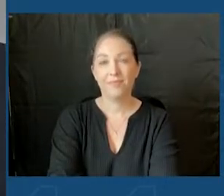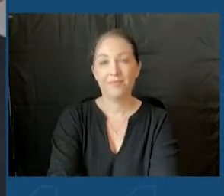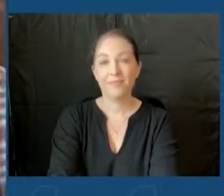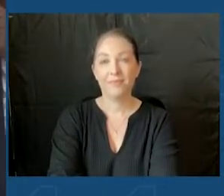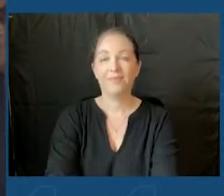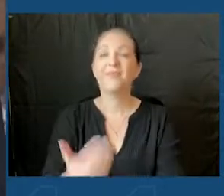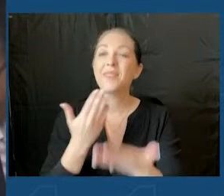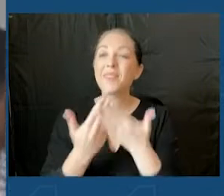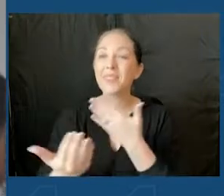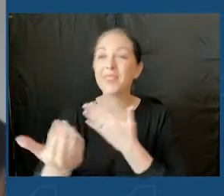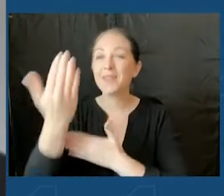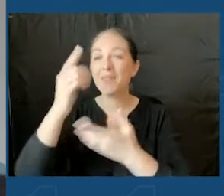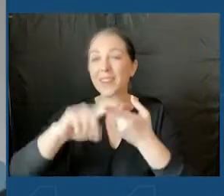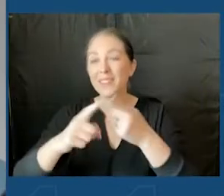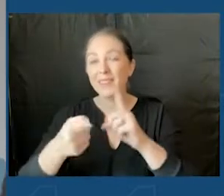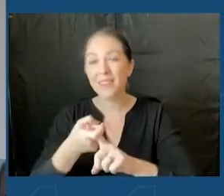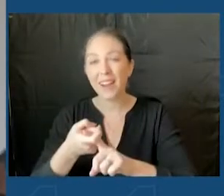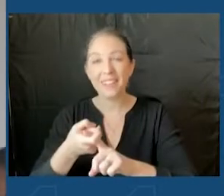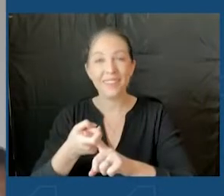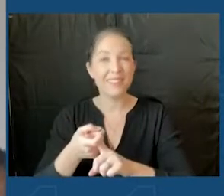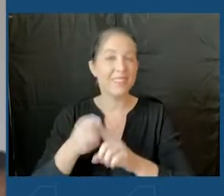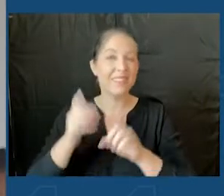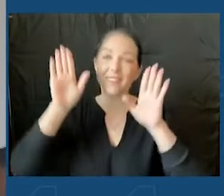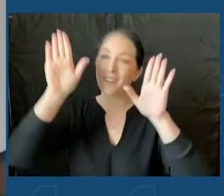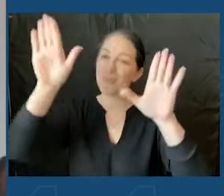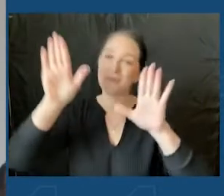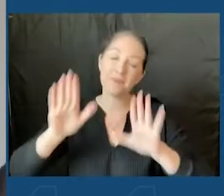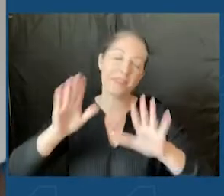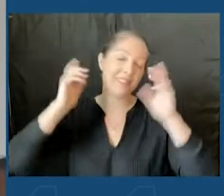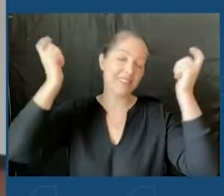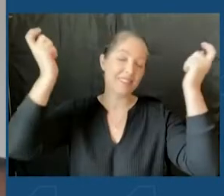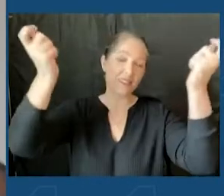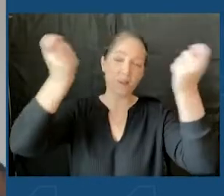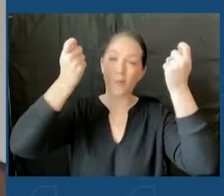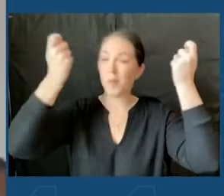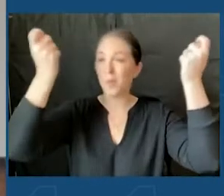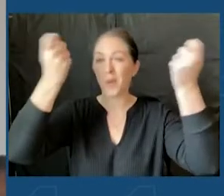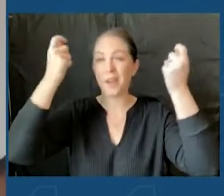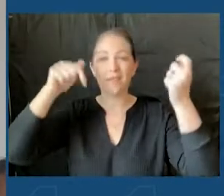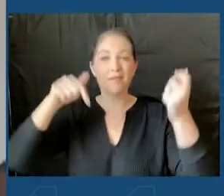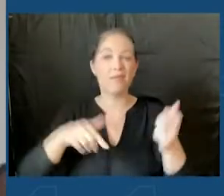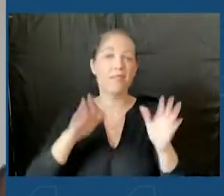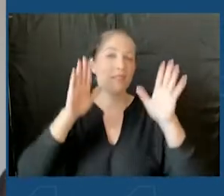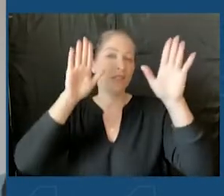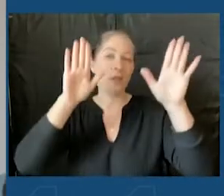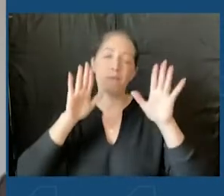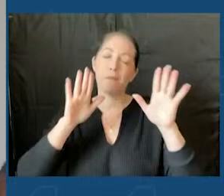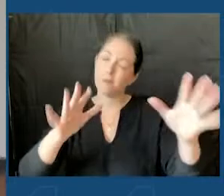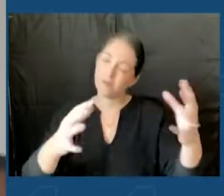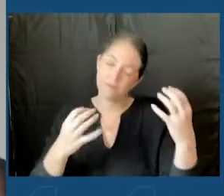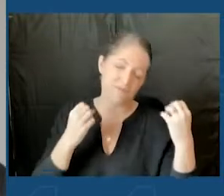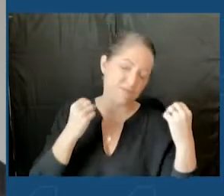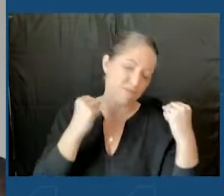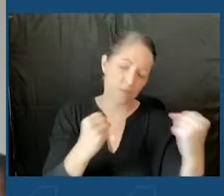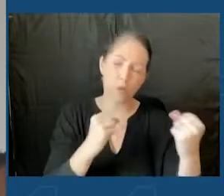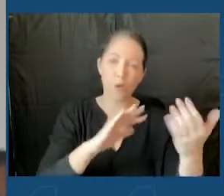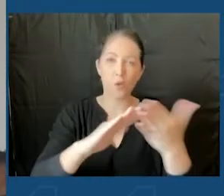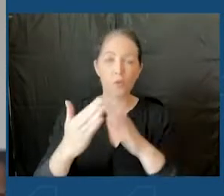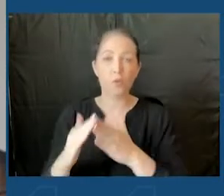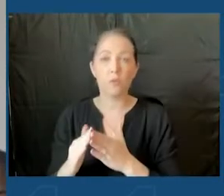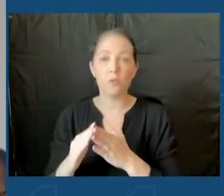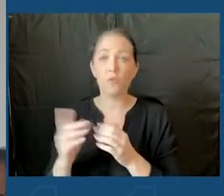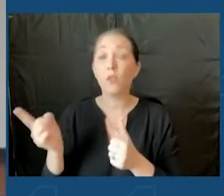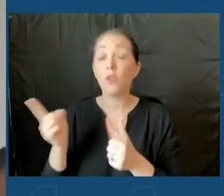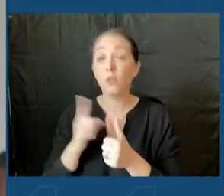Good morning, friends, and what a great celebration of this extraordinarily strong community. First of all,